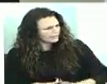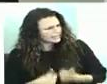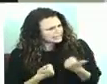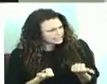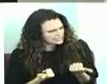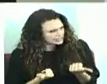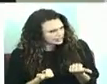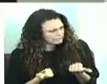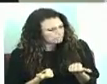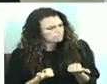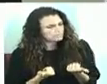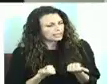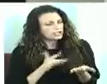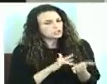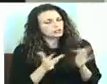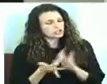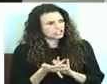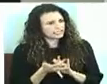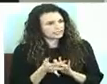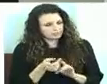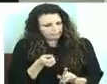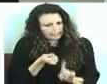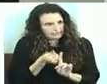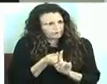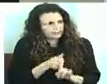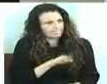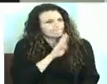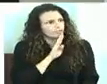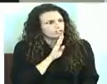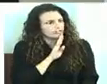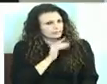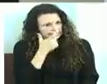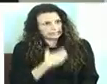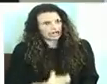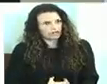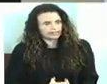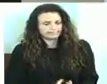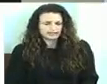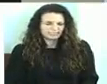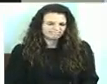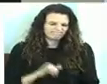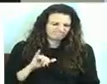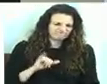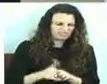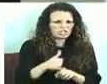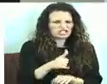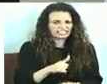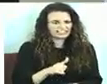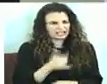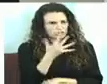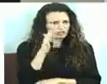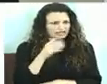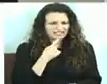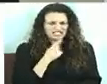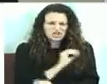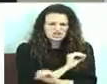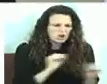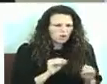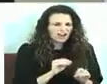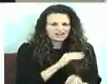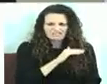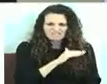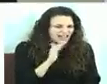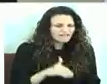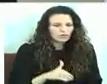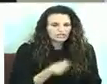In the midst of Jesus' frustration, he curses the fig tree and says, "May no one ever